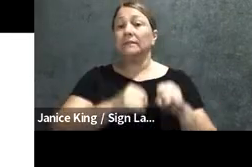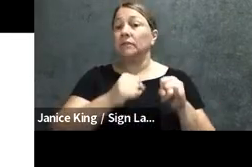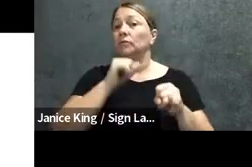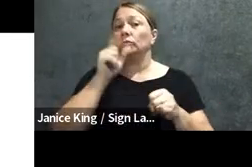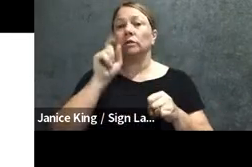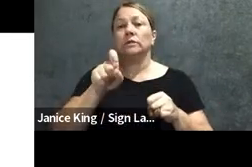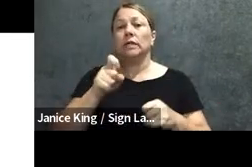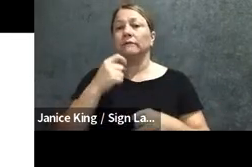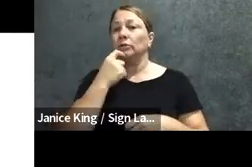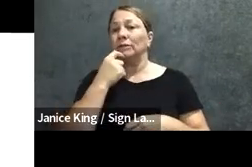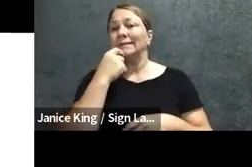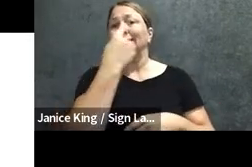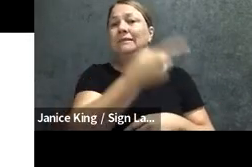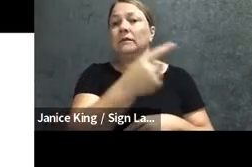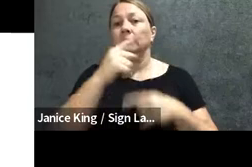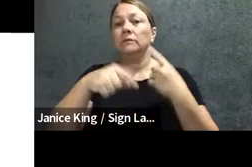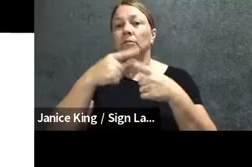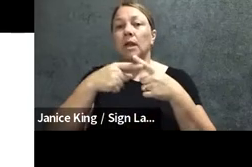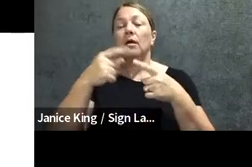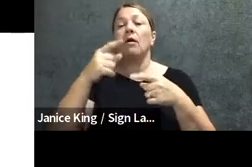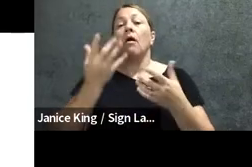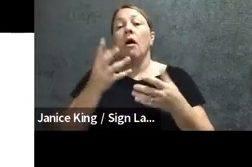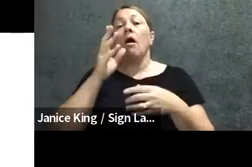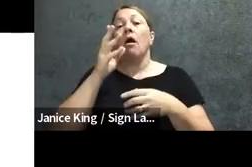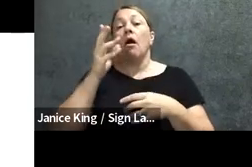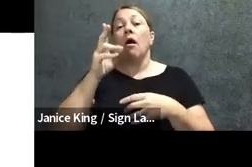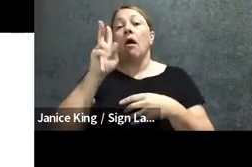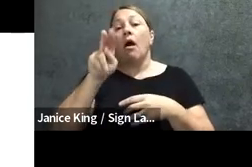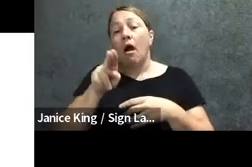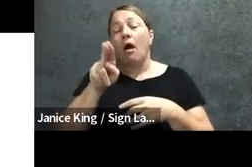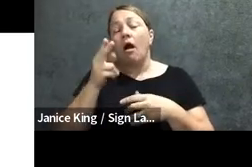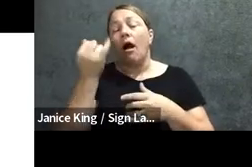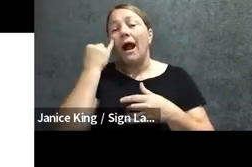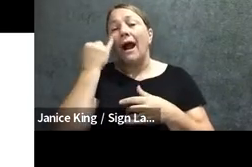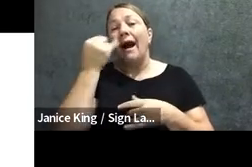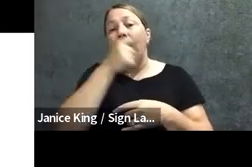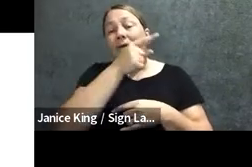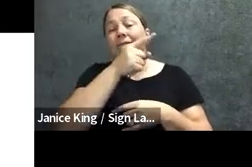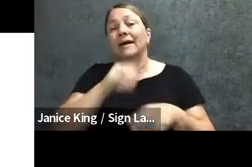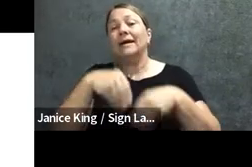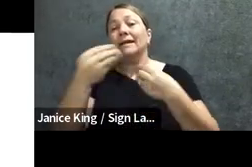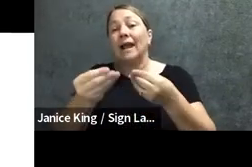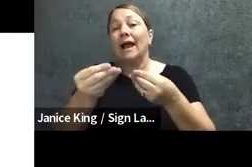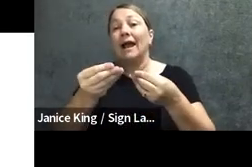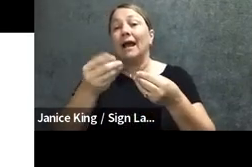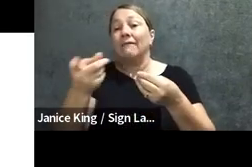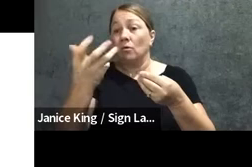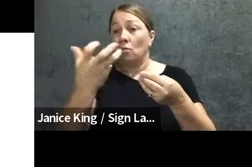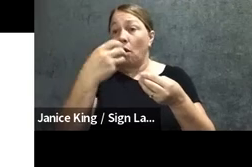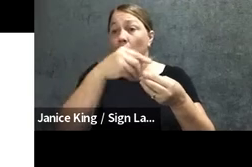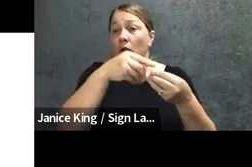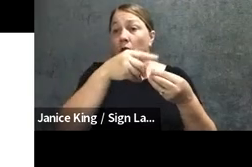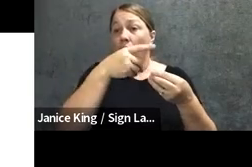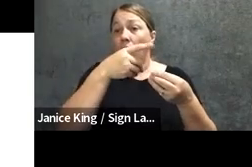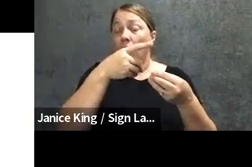disability unless they request a reasonable accommodation. Obviously, if you request a reasonable accommodation, you're asking that the employer recognize